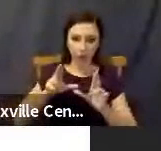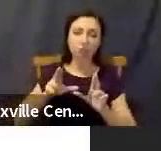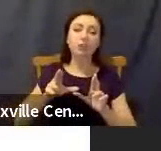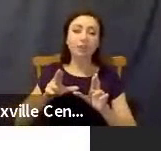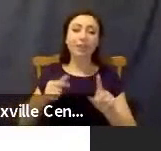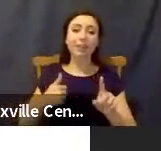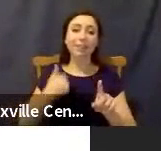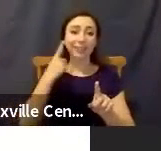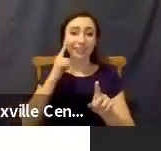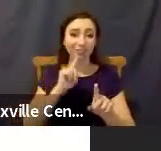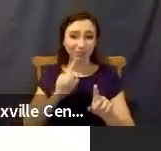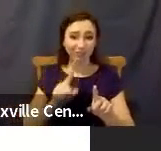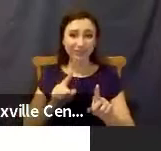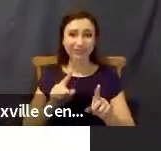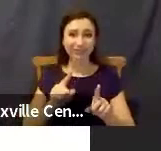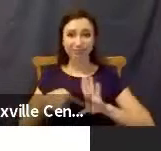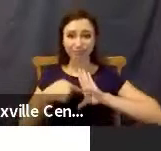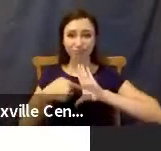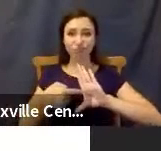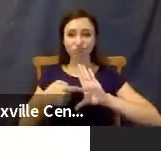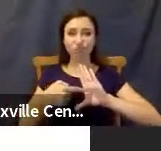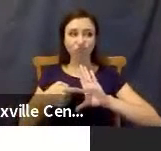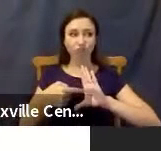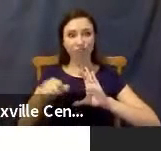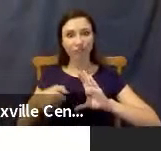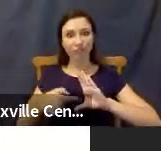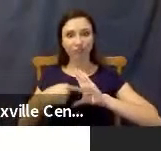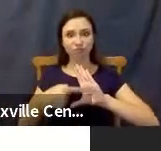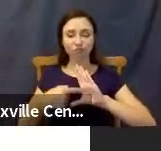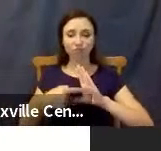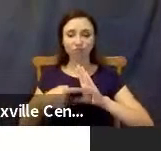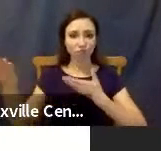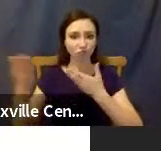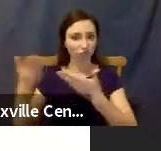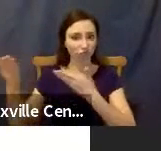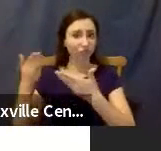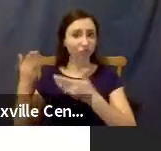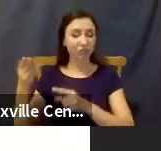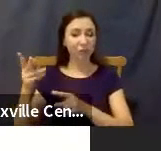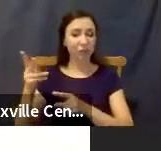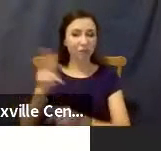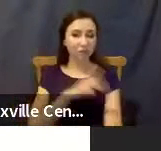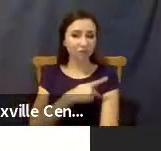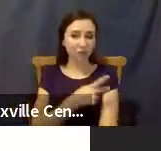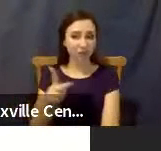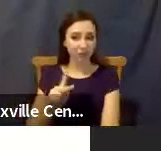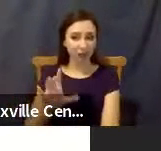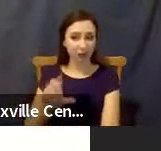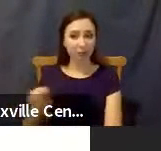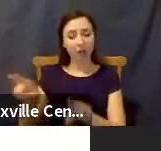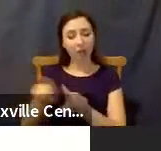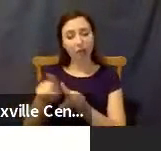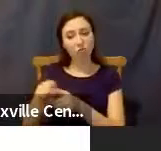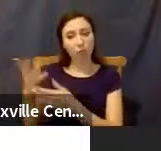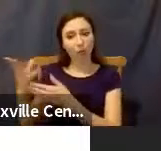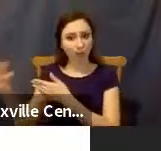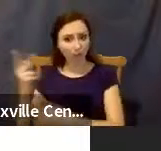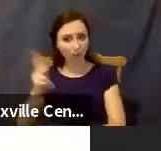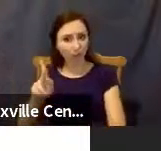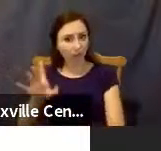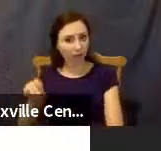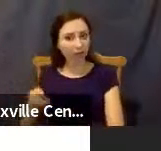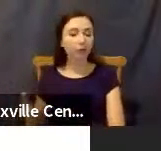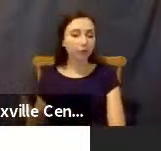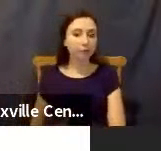very significantly serves the patients of Knox County, but it also significantly serves the patients in the outlying region. Okay. I hope that answered your question.